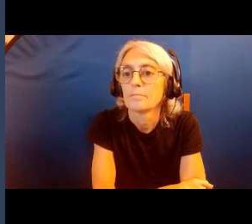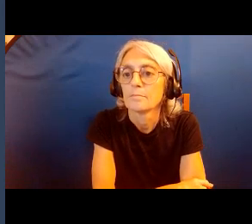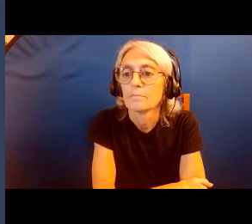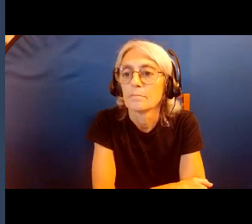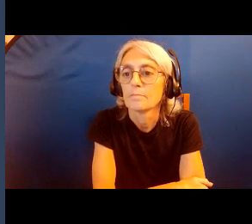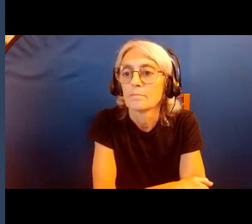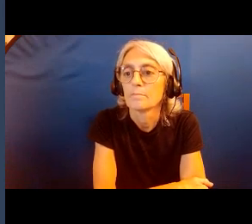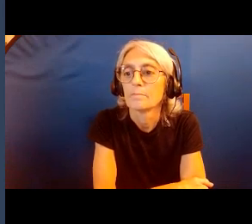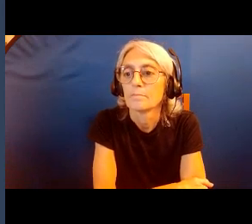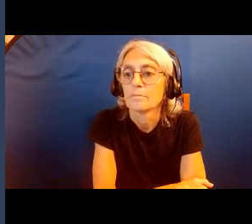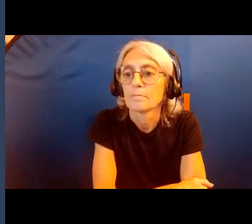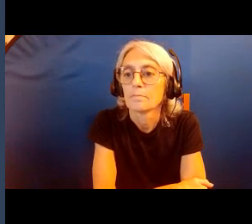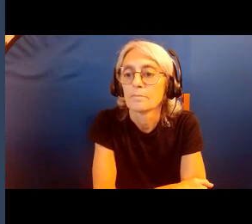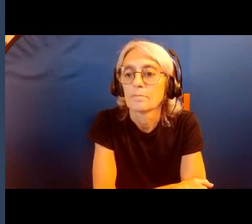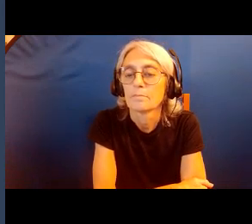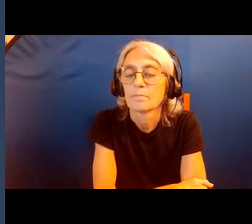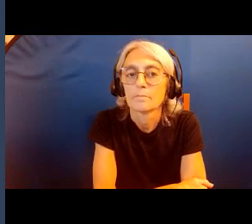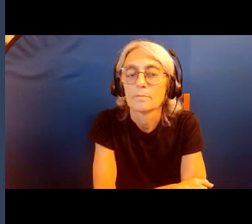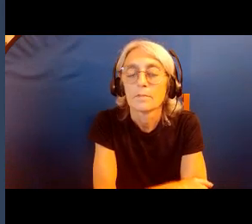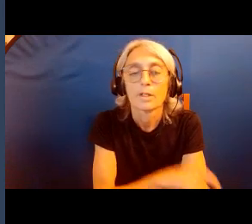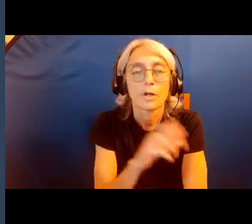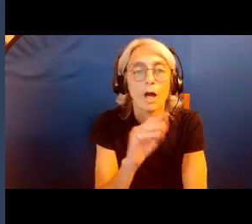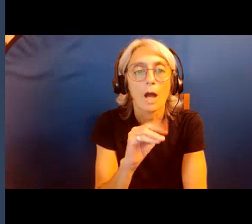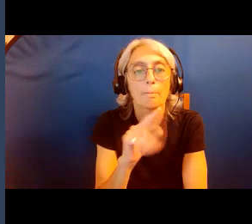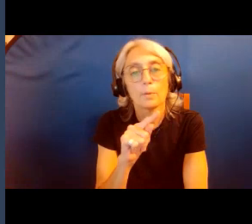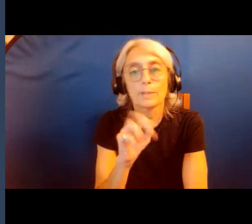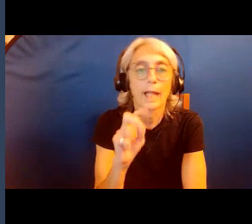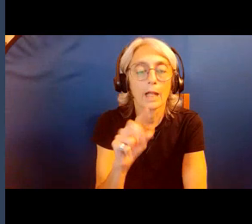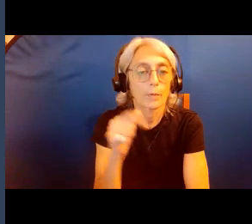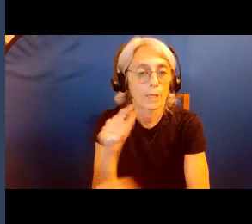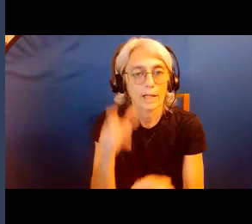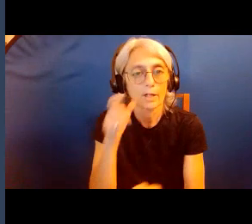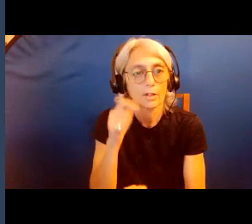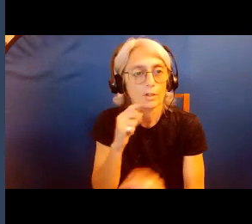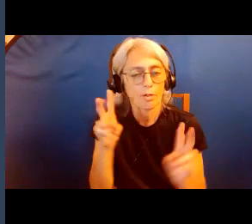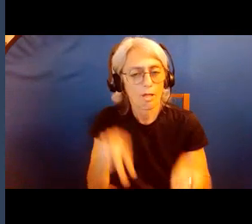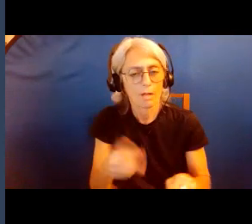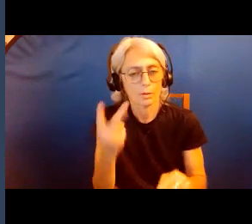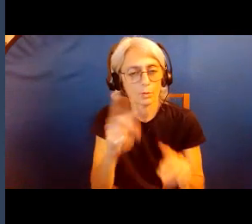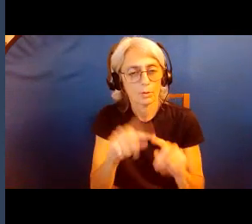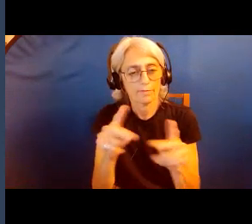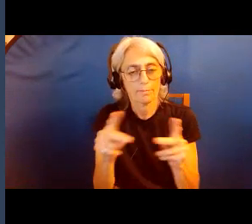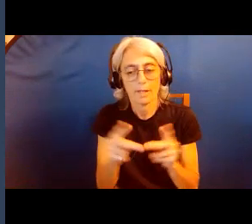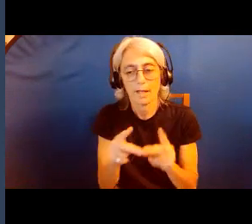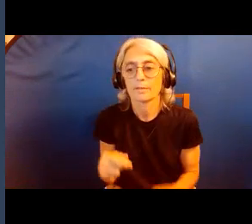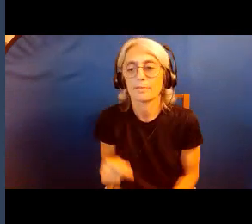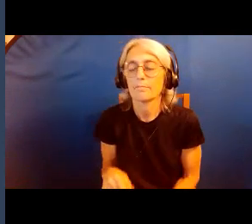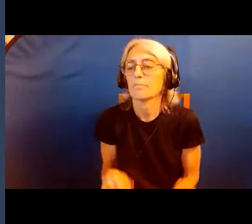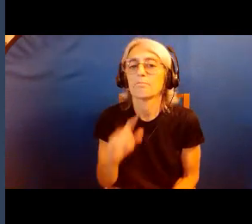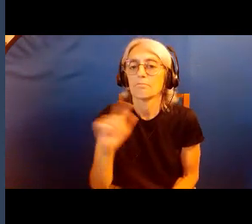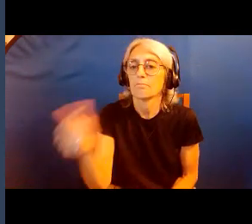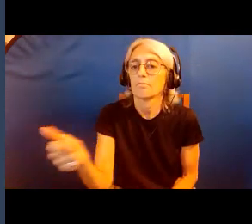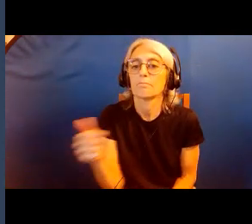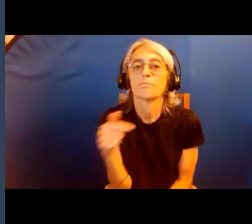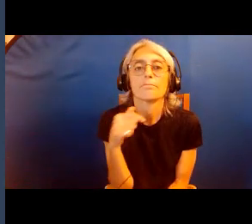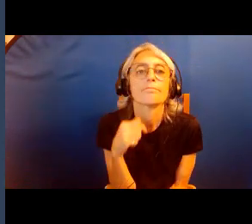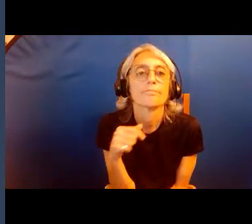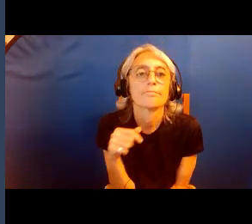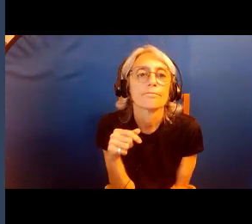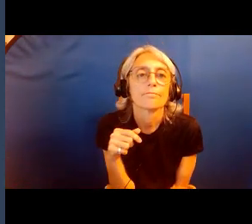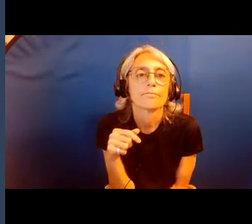Kelly, I see you're unmuted, but we still cannot hear you. I also see you're logged in twice. We will move on to the